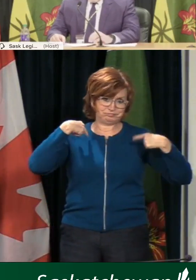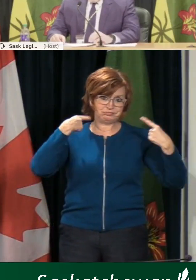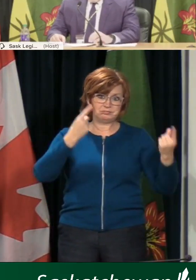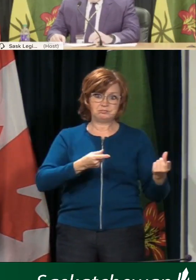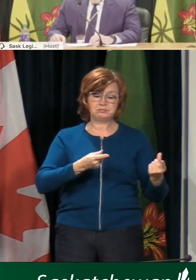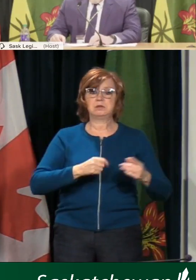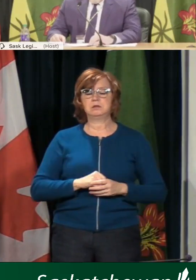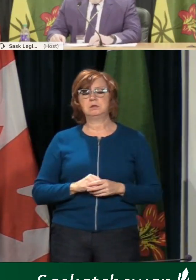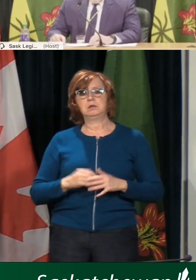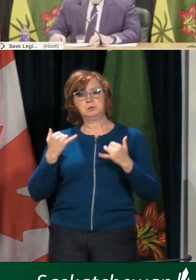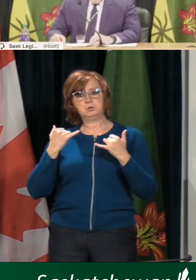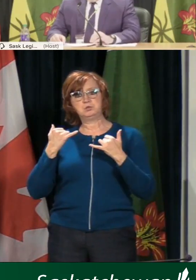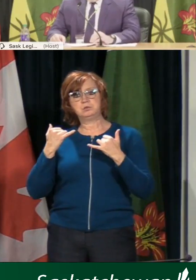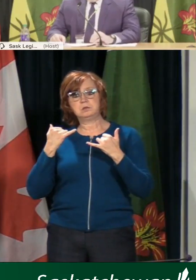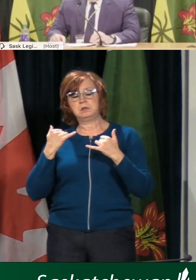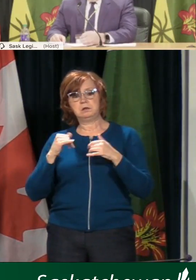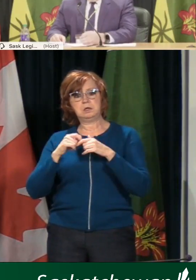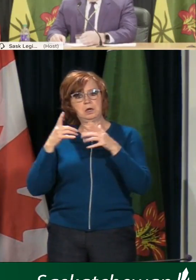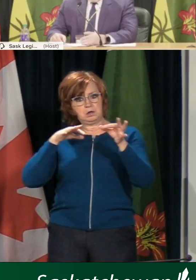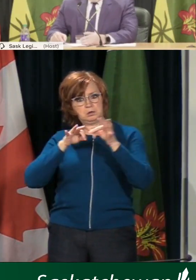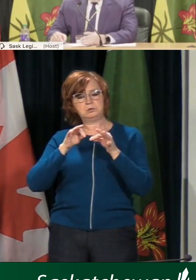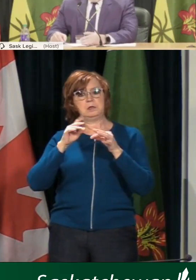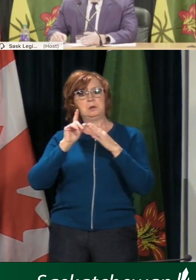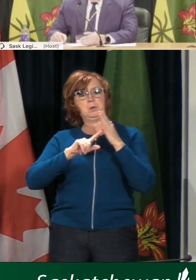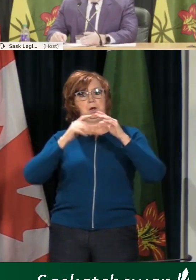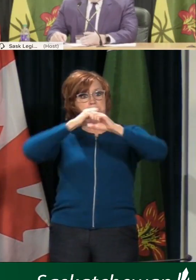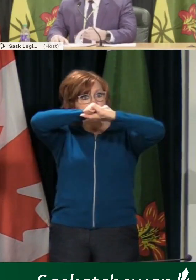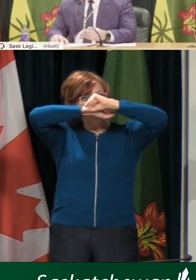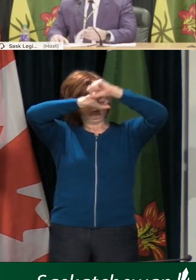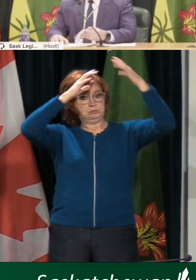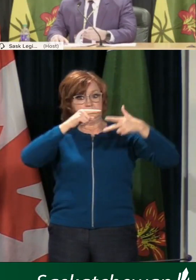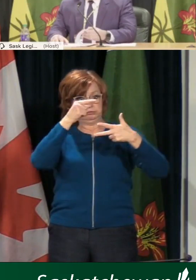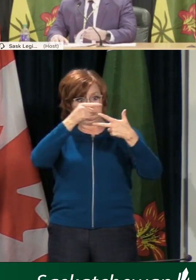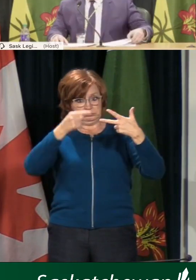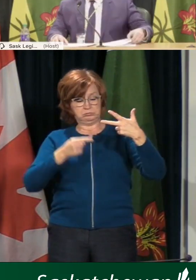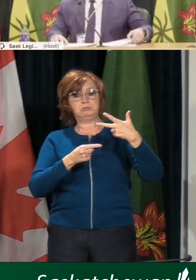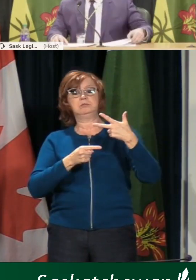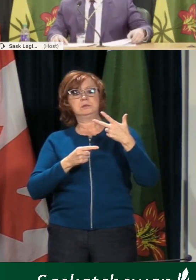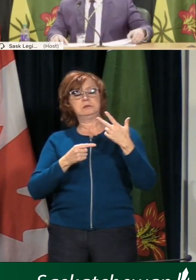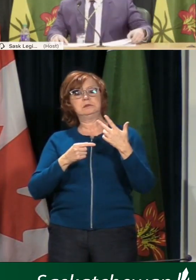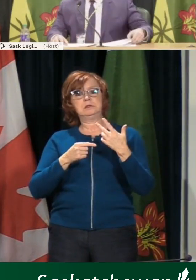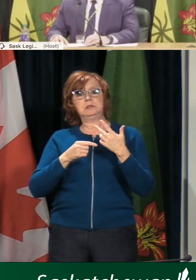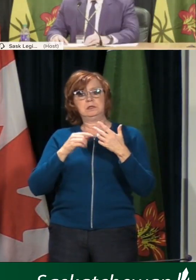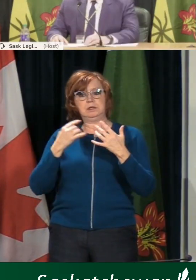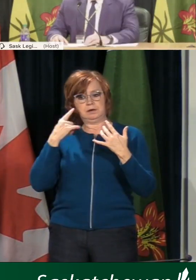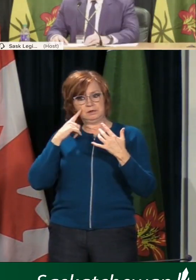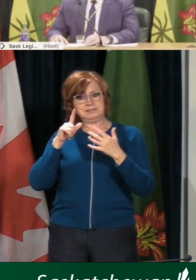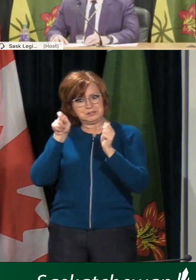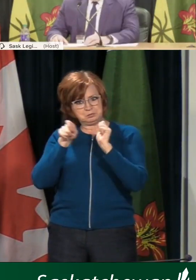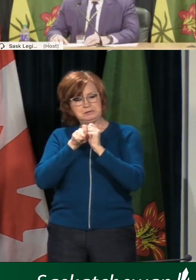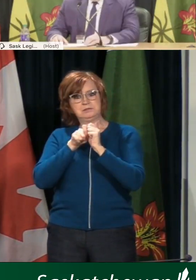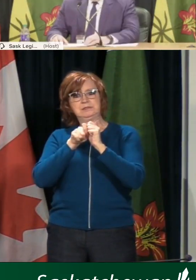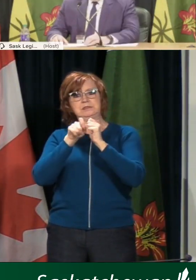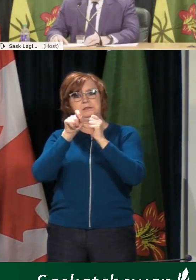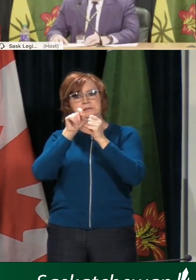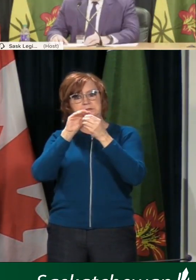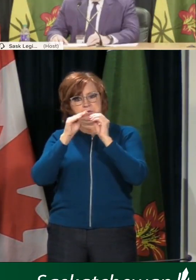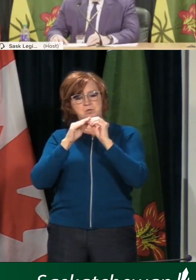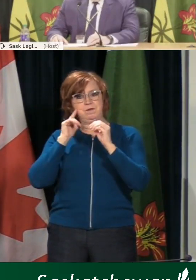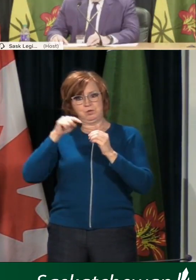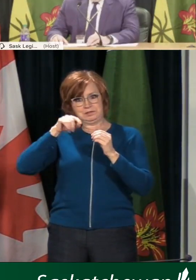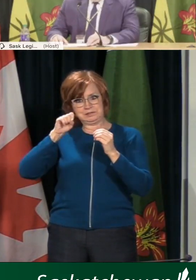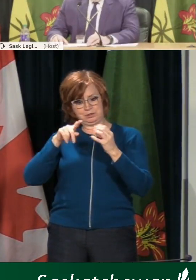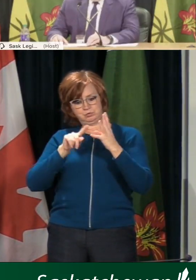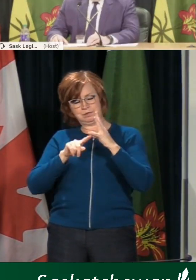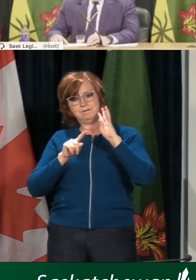the modeling efforts for the province with the inclusion of Saskatchewan-specific data. This is an important development as it allows us to more